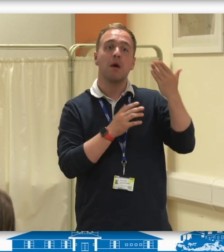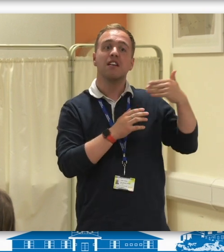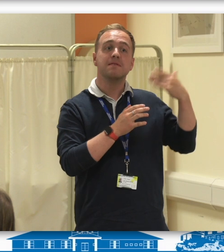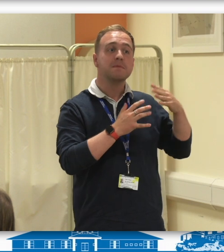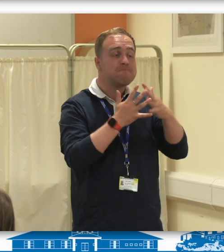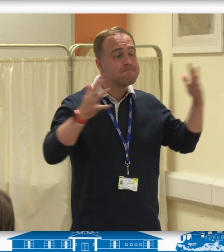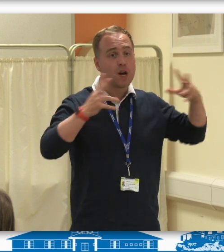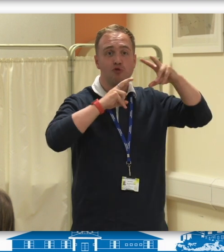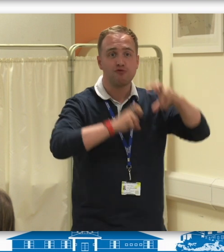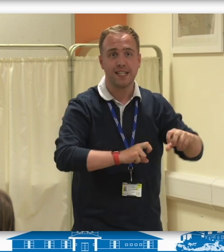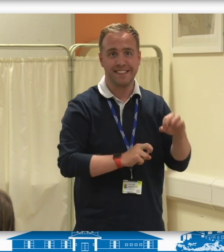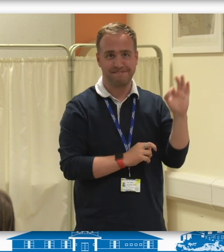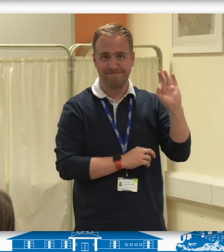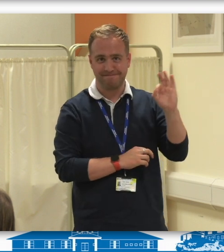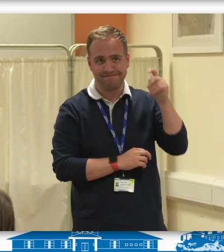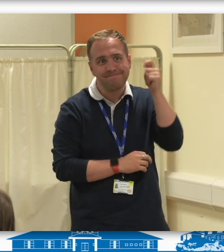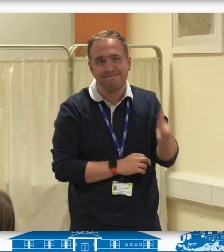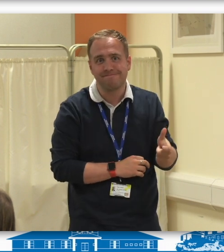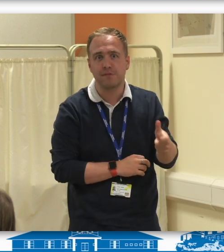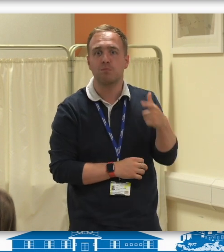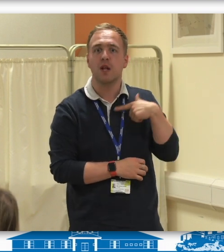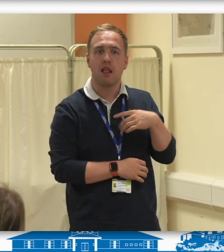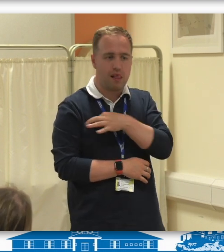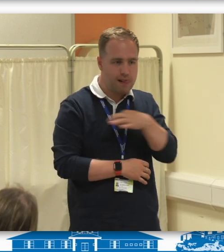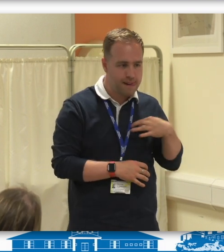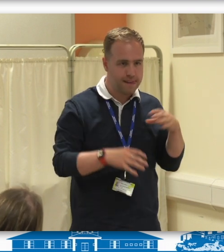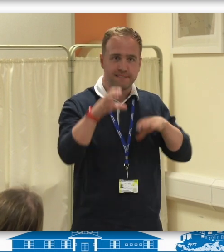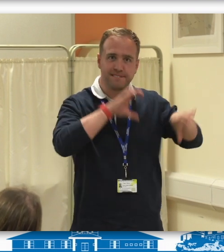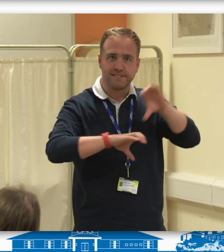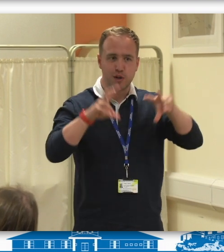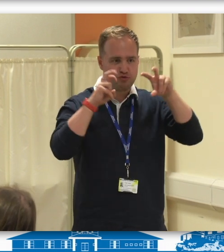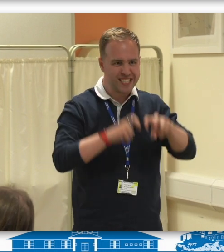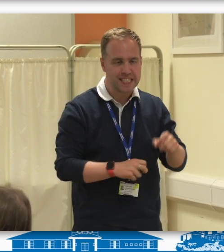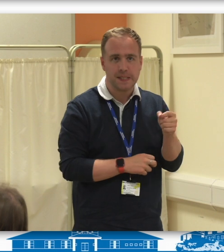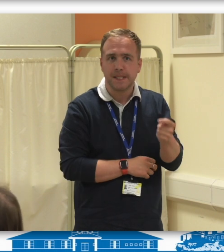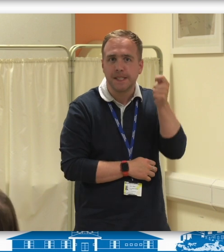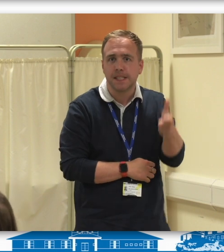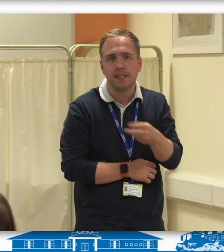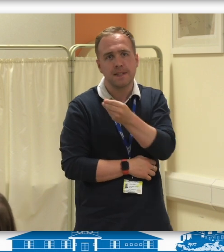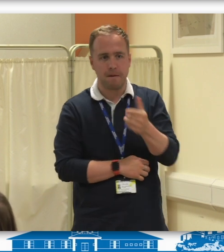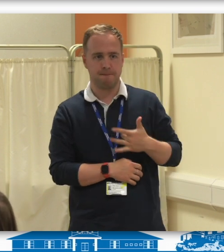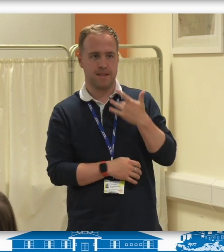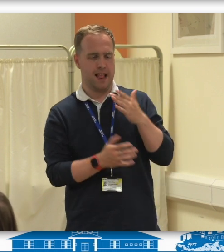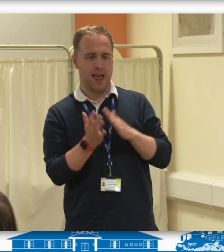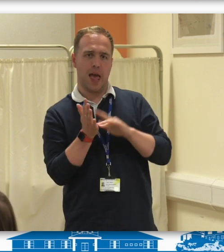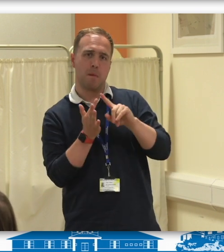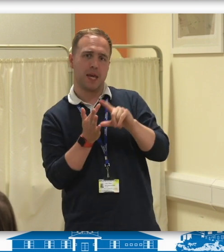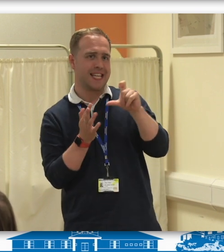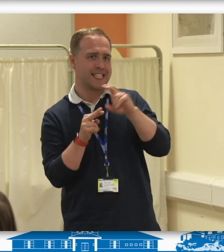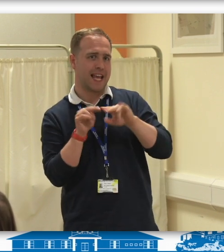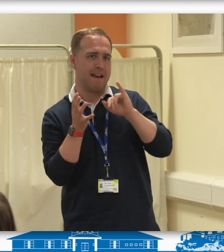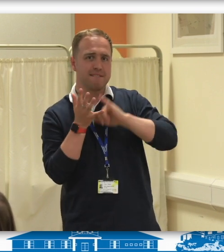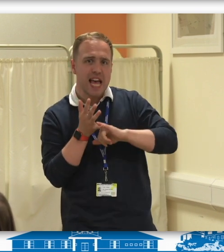large-scale research, particularly into the biomedical causes. Some people feel ME/CFS is a number